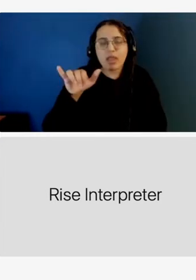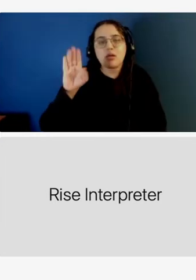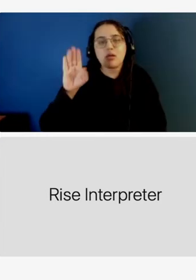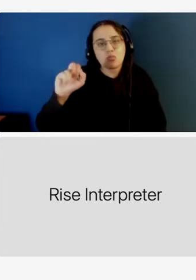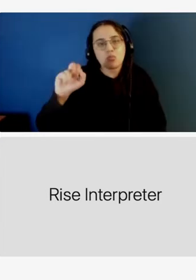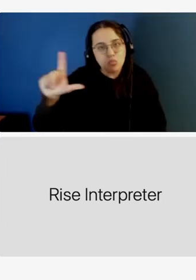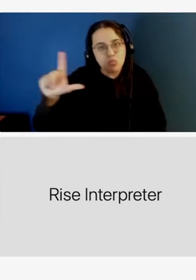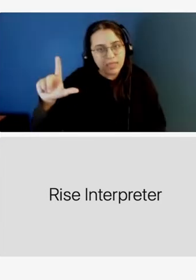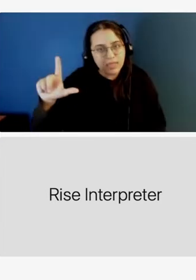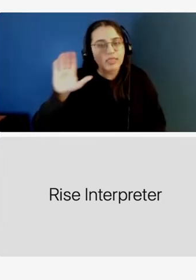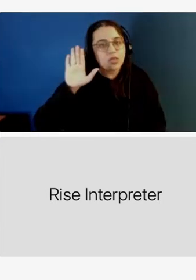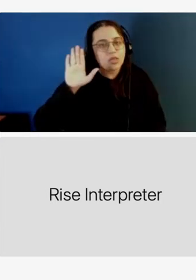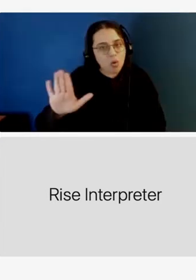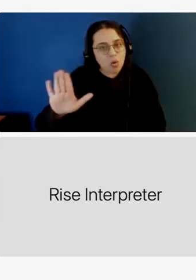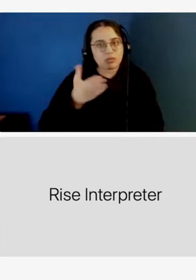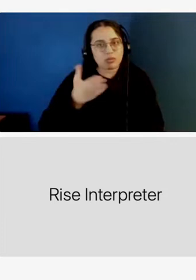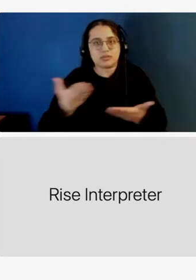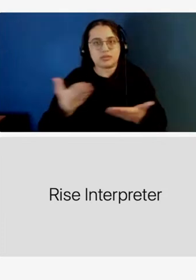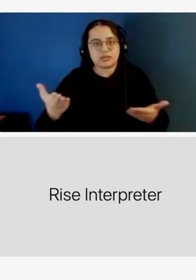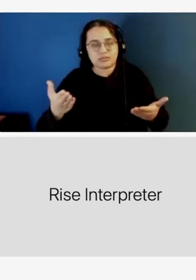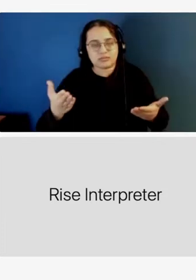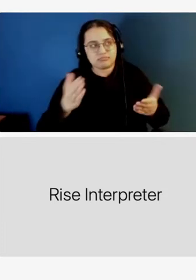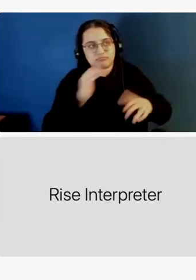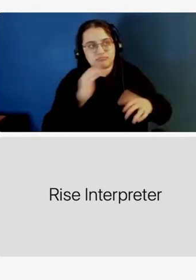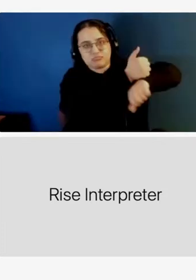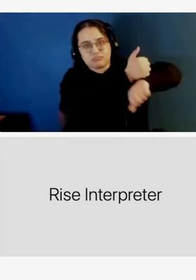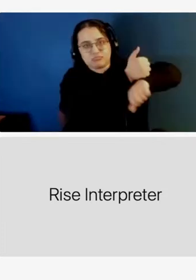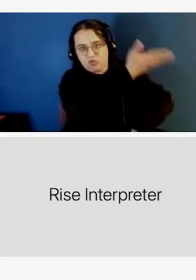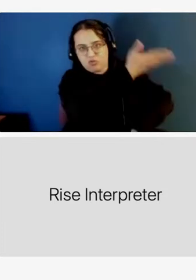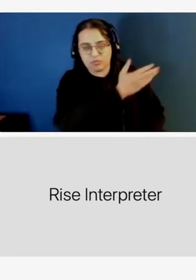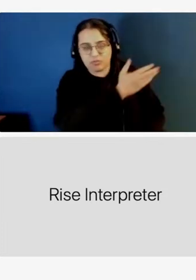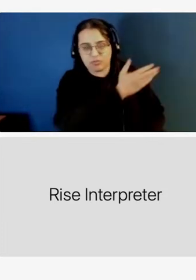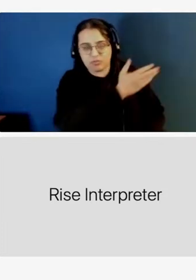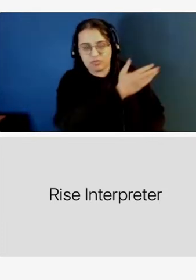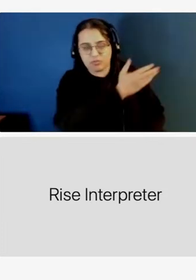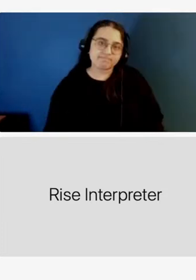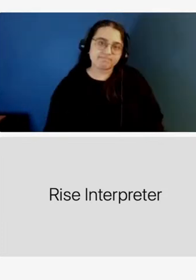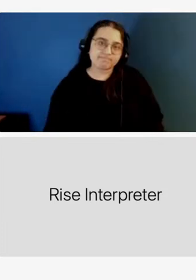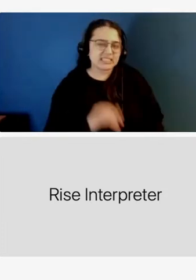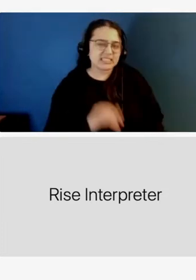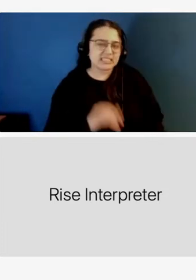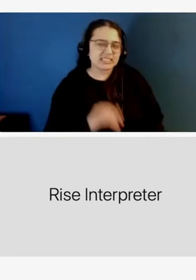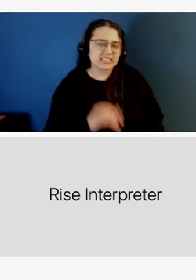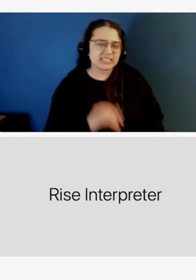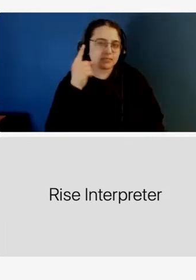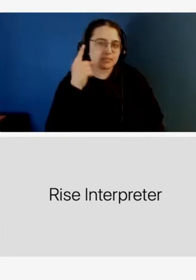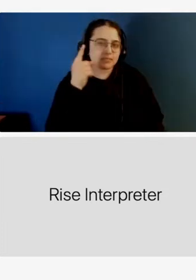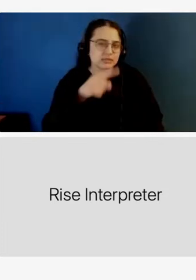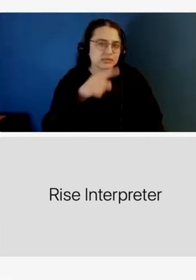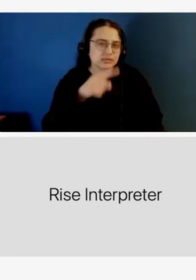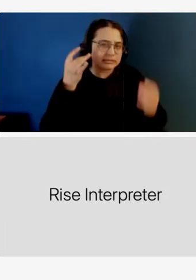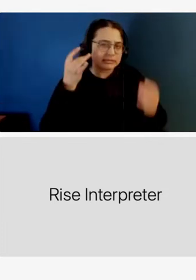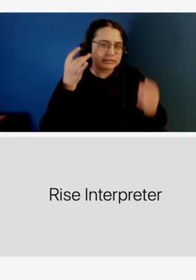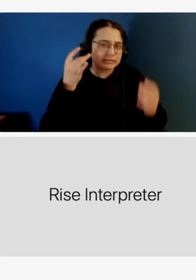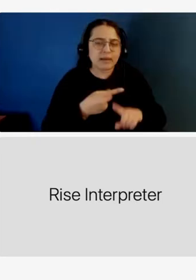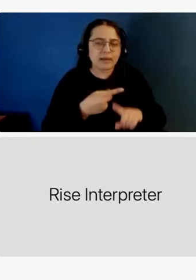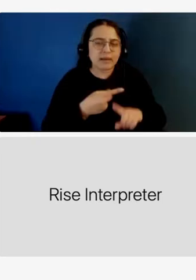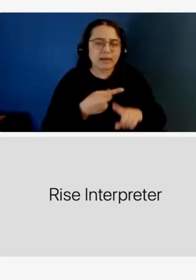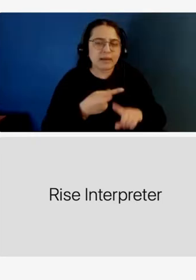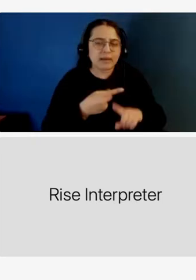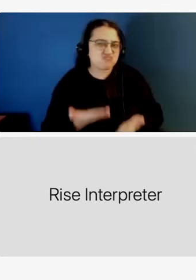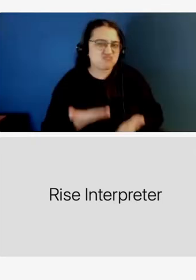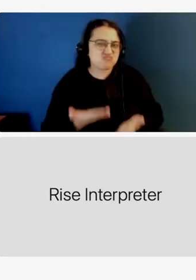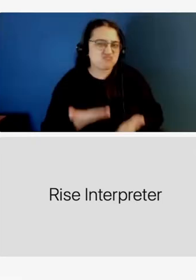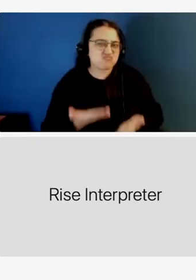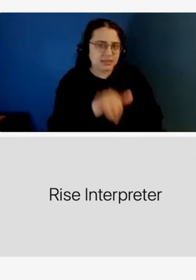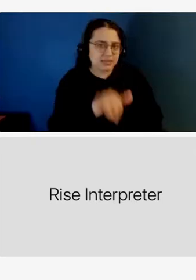items. I'll put it that way. So just something to think about, but I would recommend that. So we do have consensus,